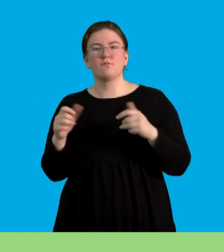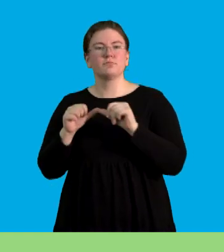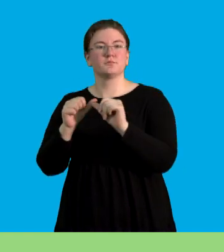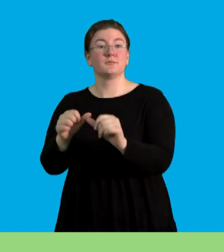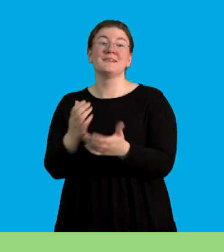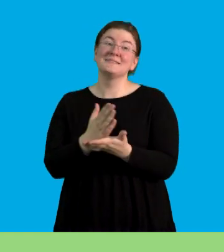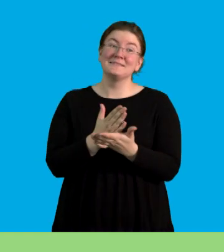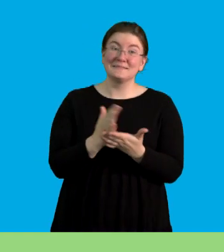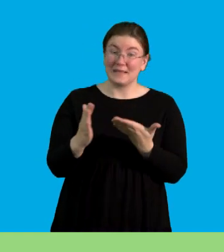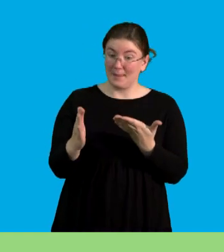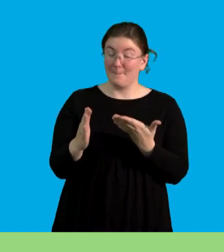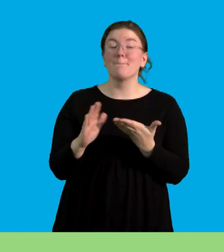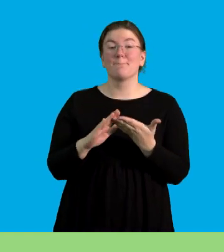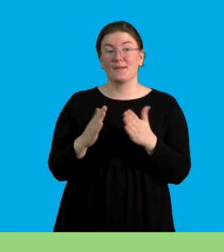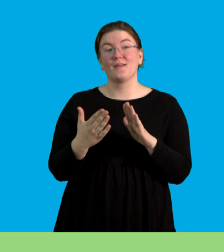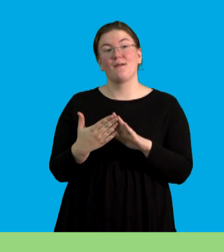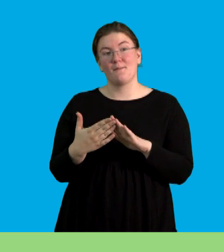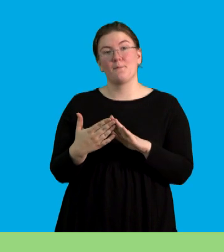into new species.